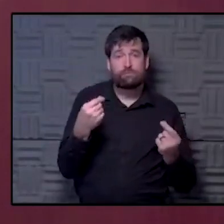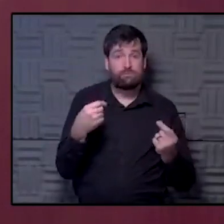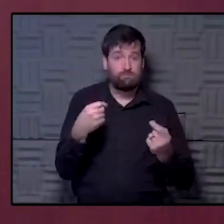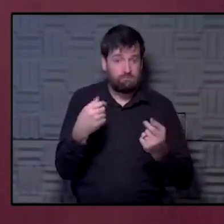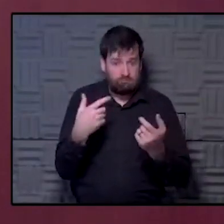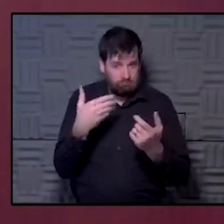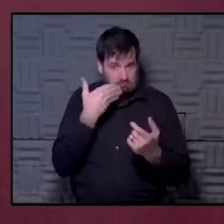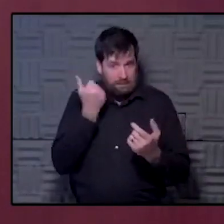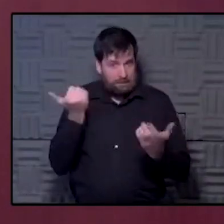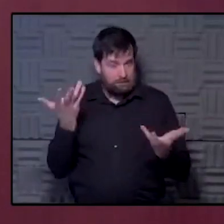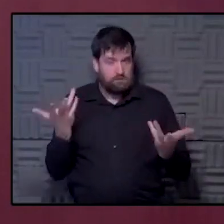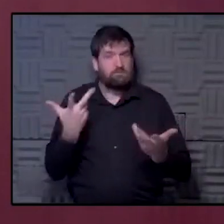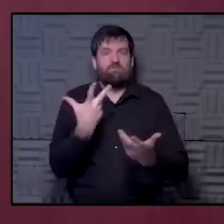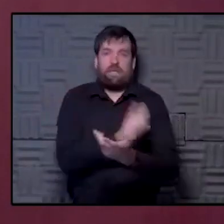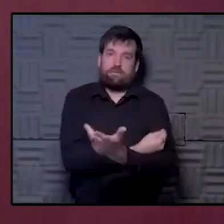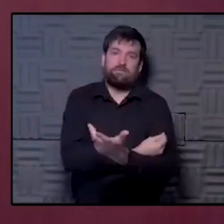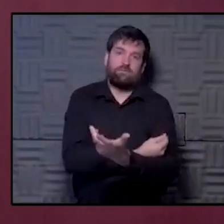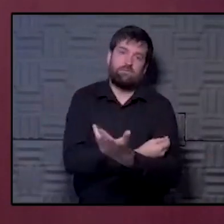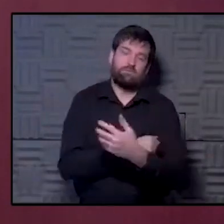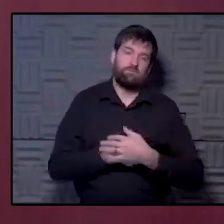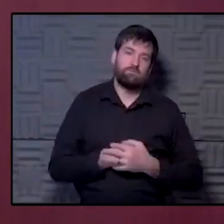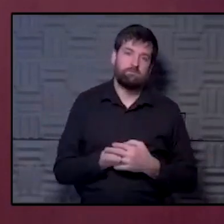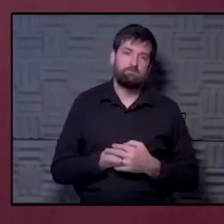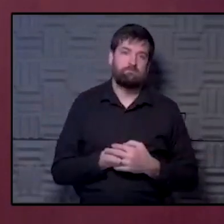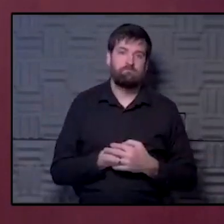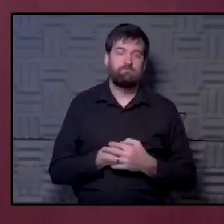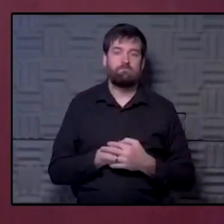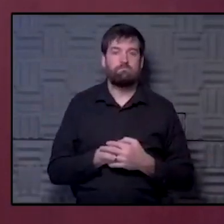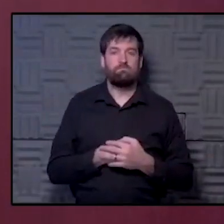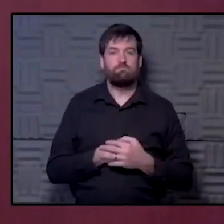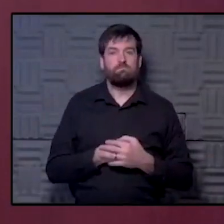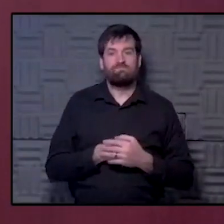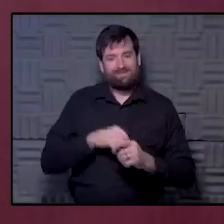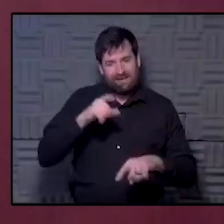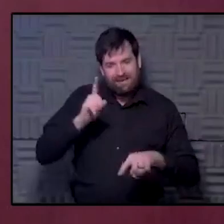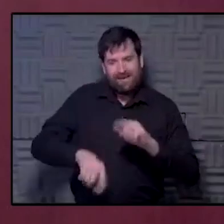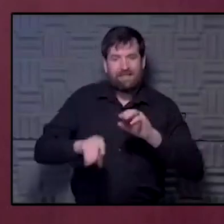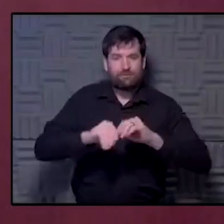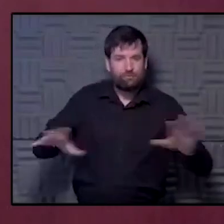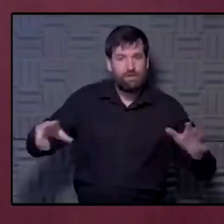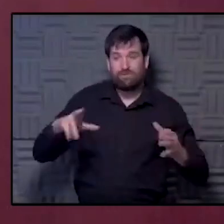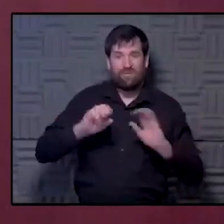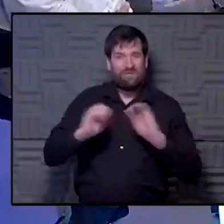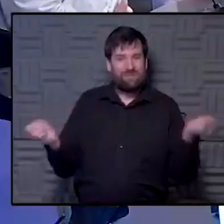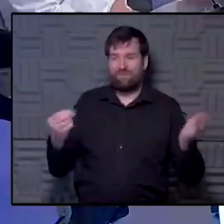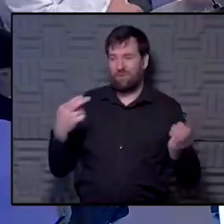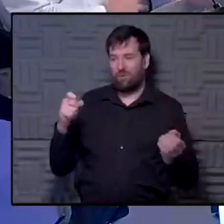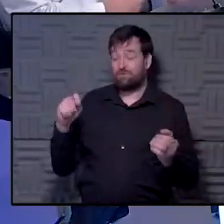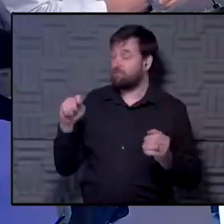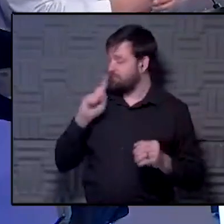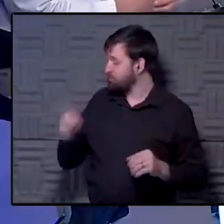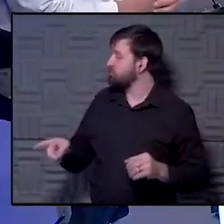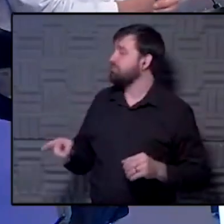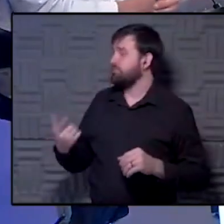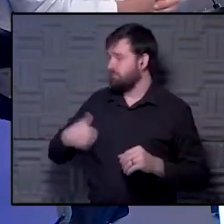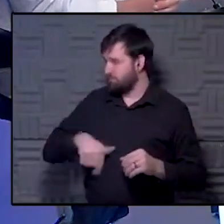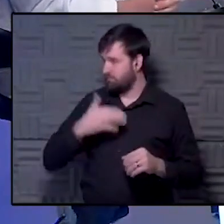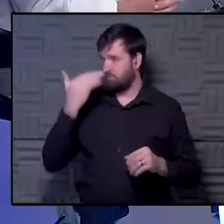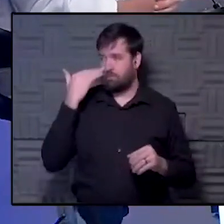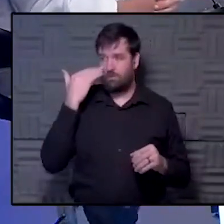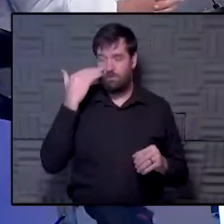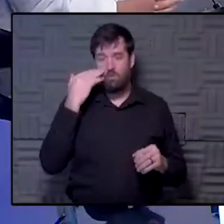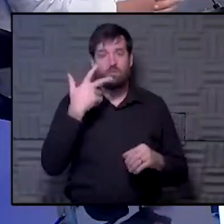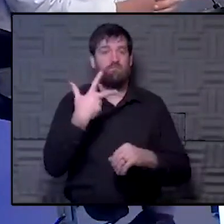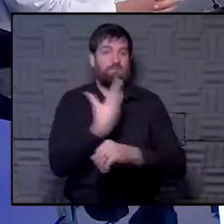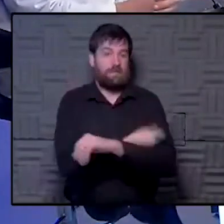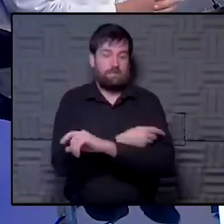in fact, the best way is to get the vaccine so that it doesn't have a host to spread to. Yeah, it is very true. And Hawkeye, we know that the